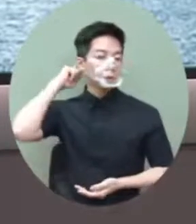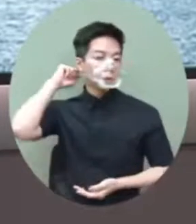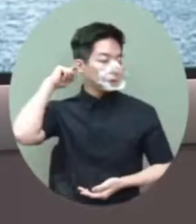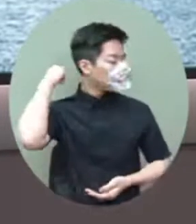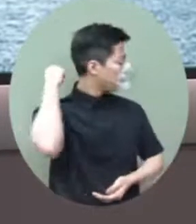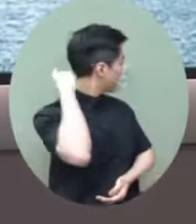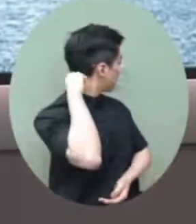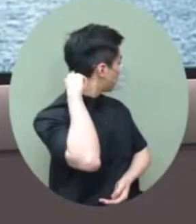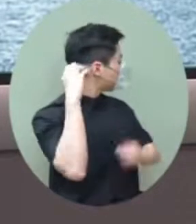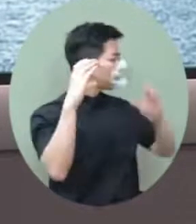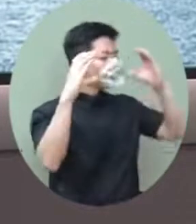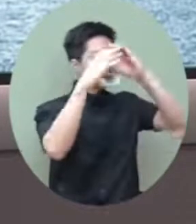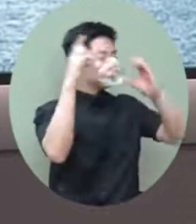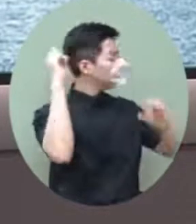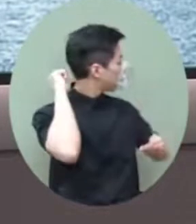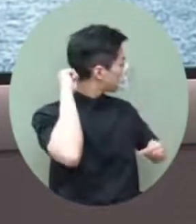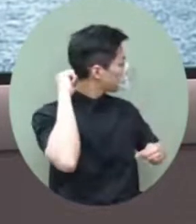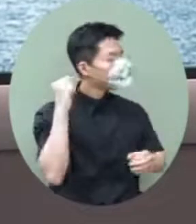with